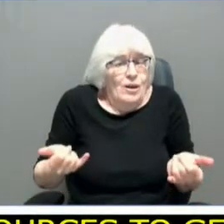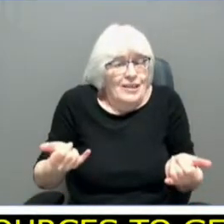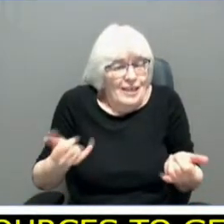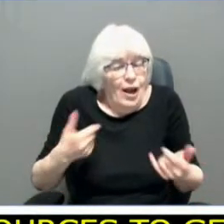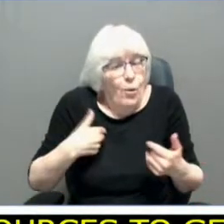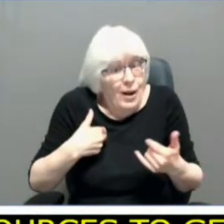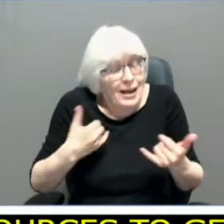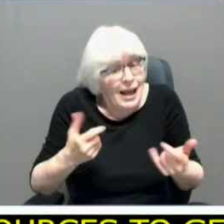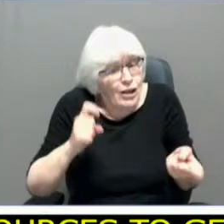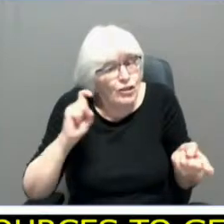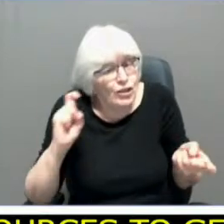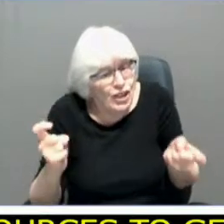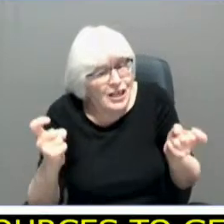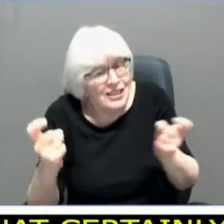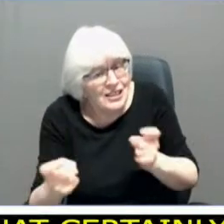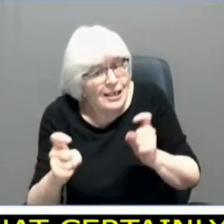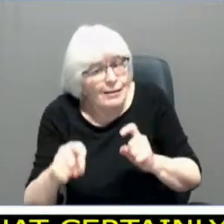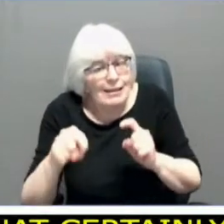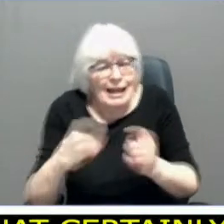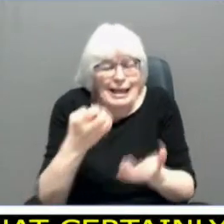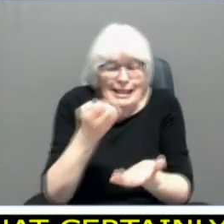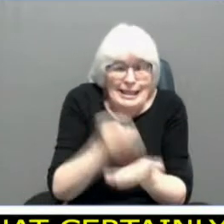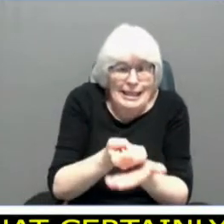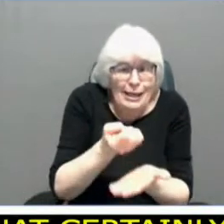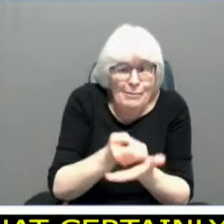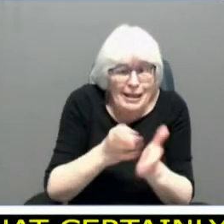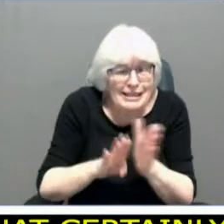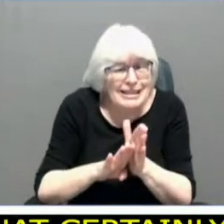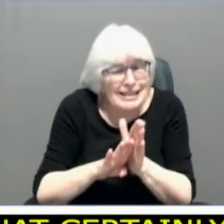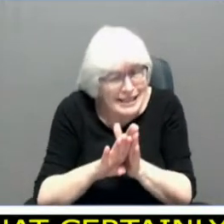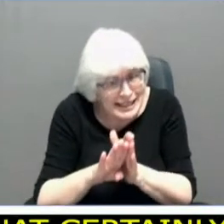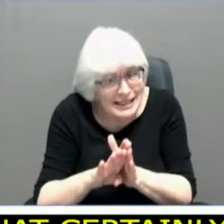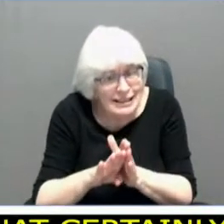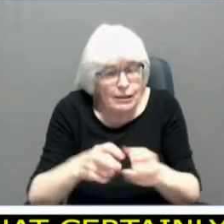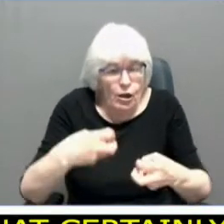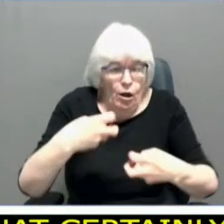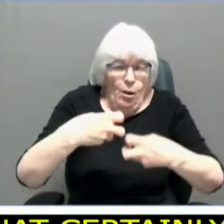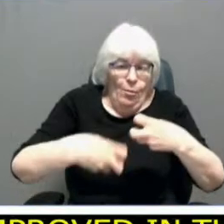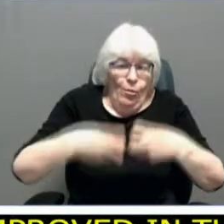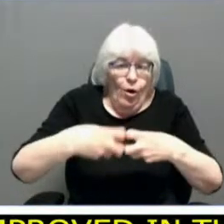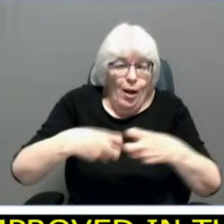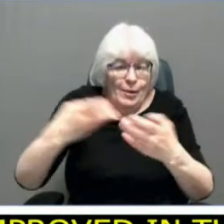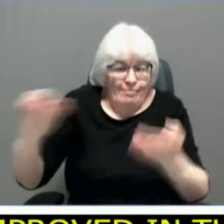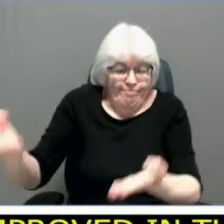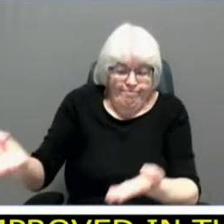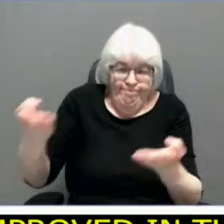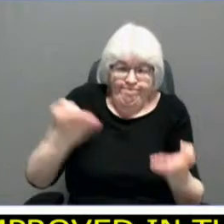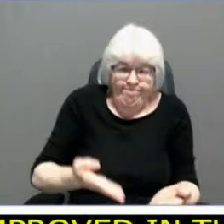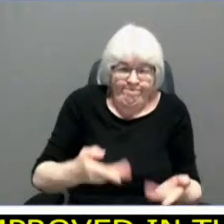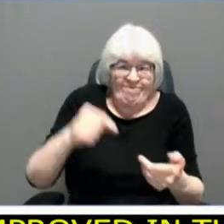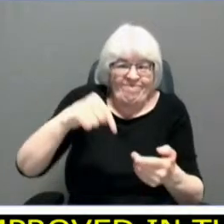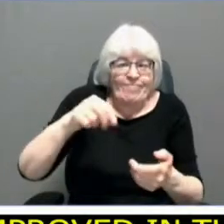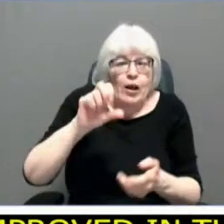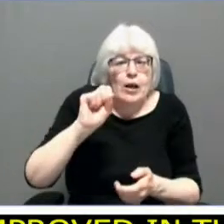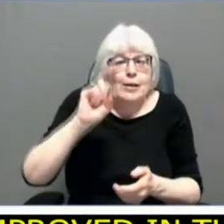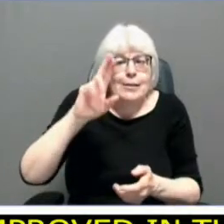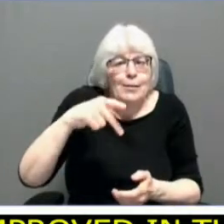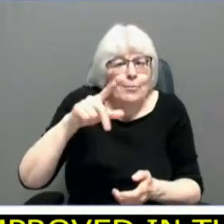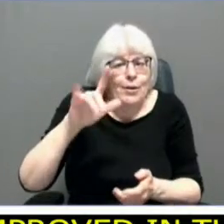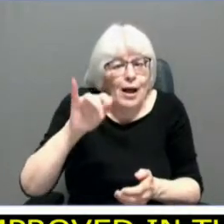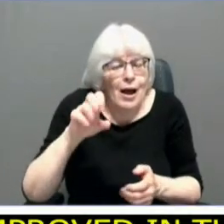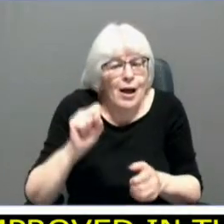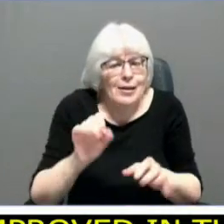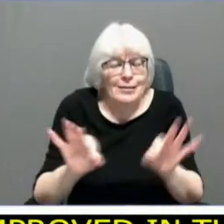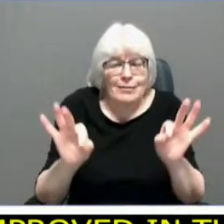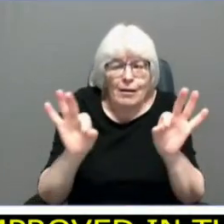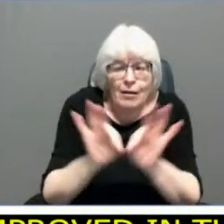but what we realize is that there are huge gaps in supply, in timelines, and in costs. So it has to be a